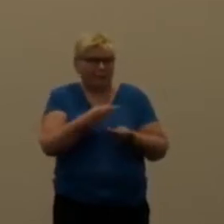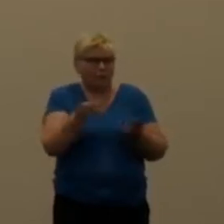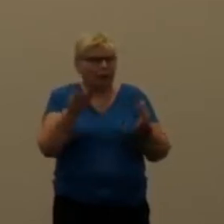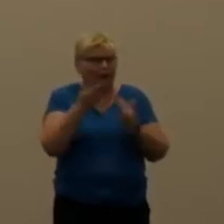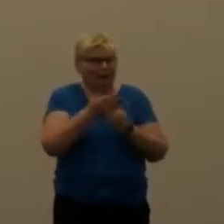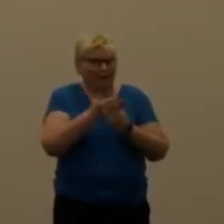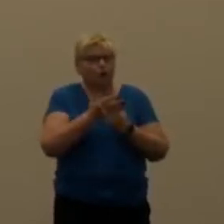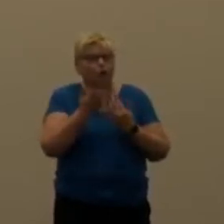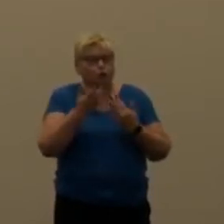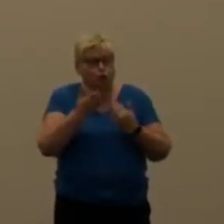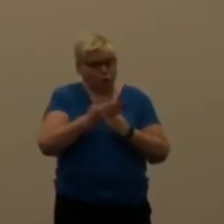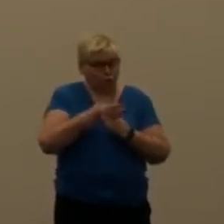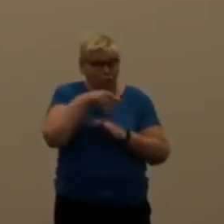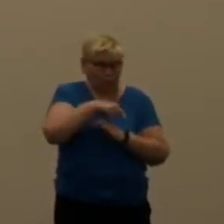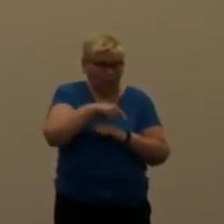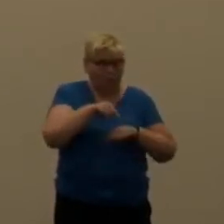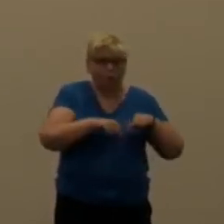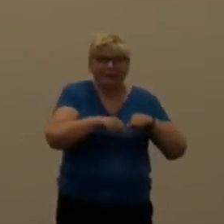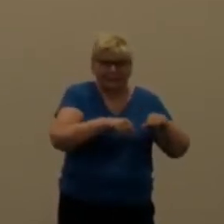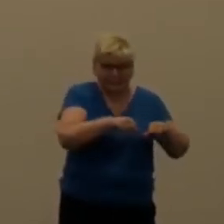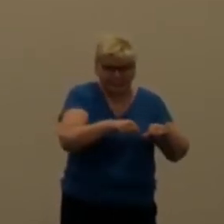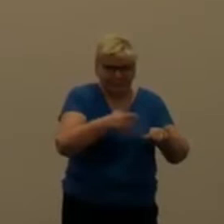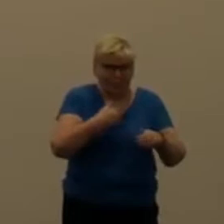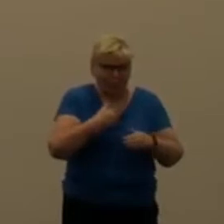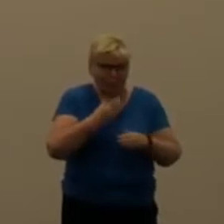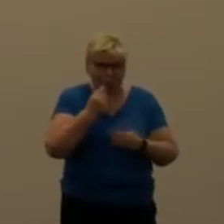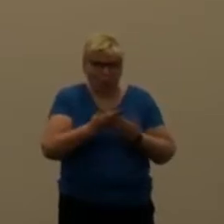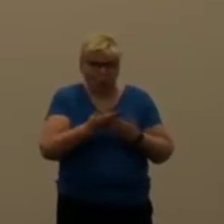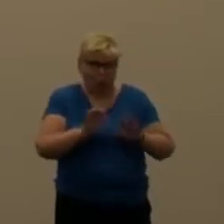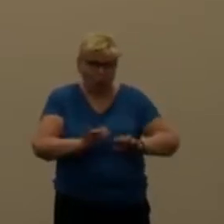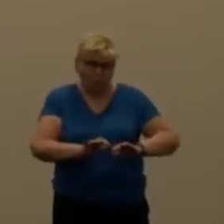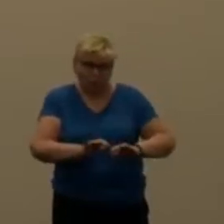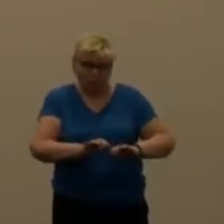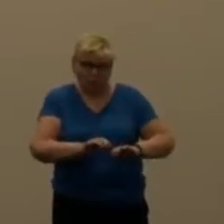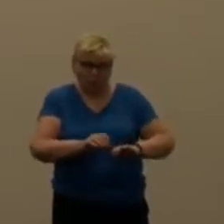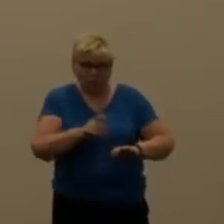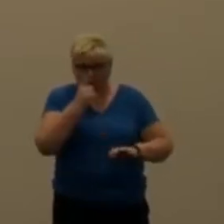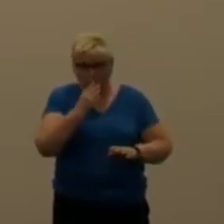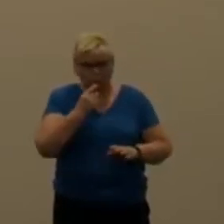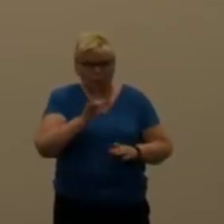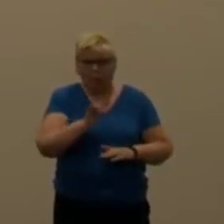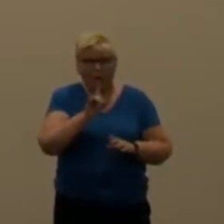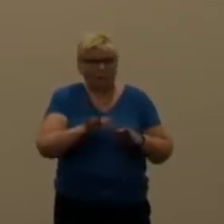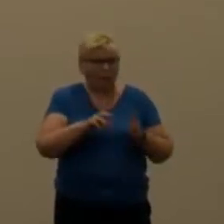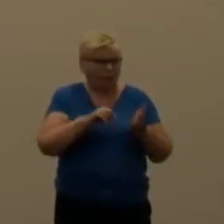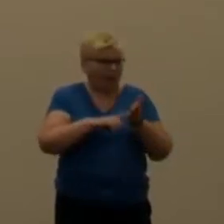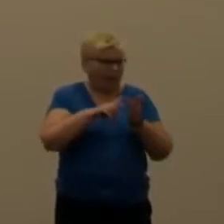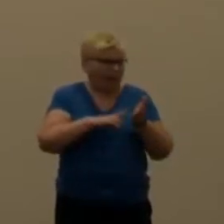to a process that will run on a computer. So you can define on which kind of computer, if you want to run it on a Linux,